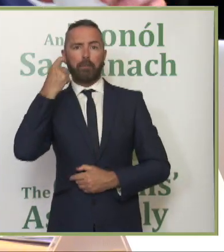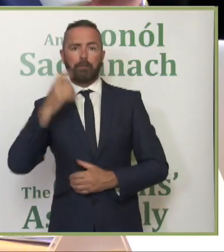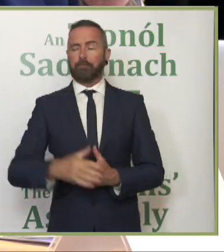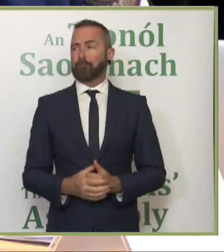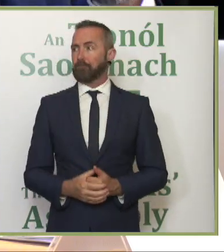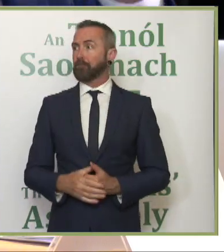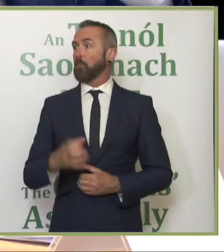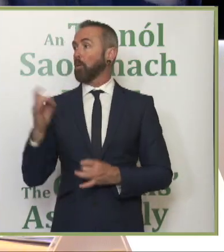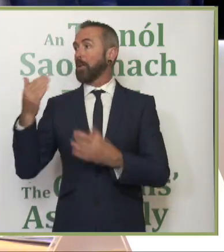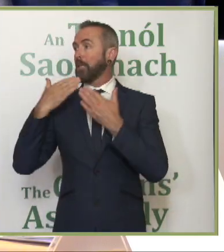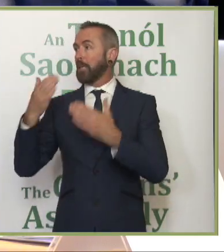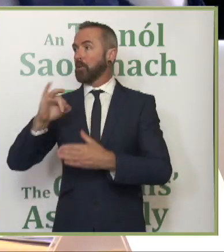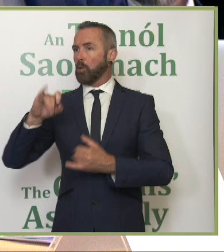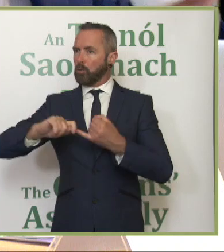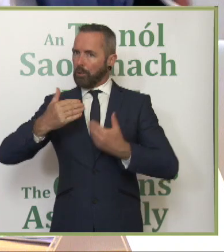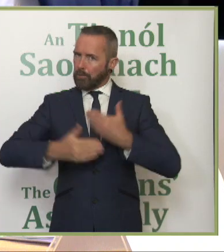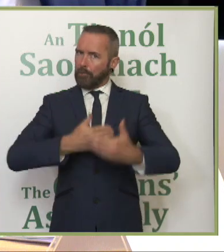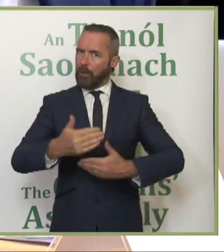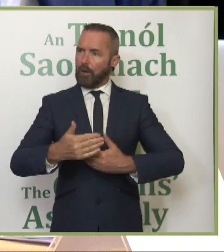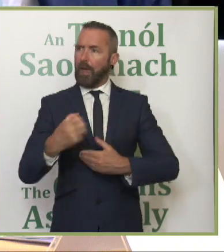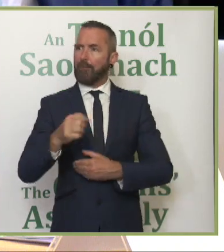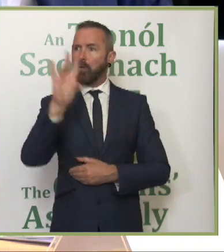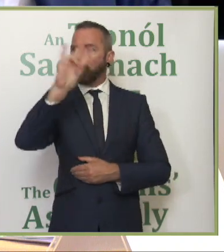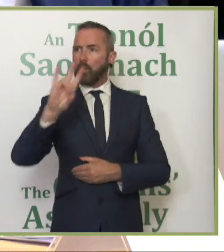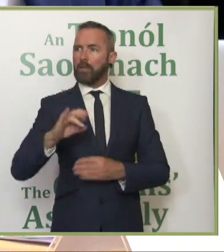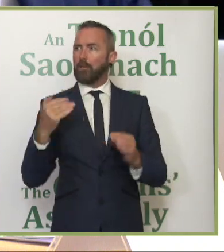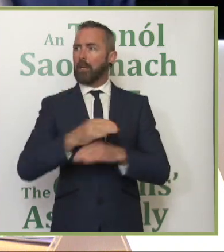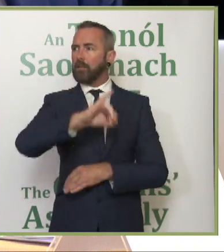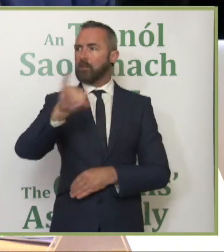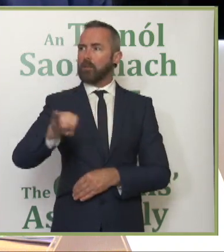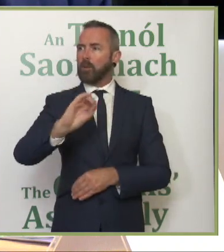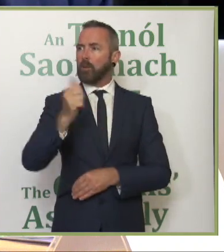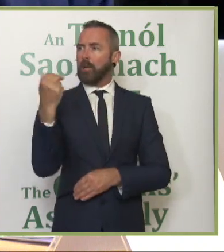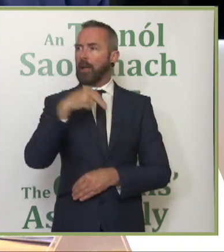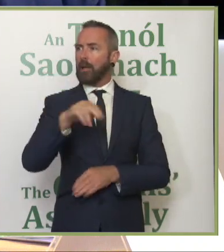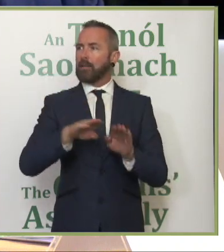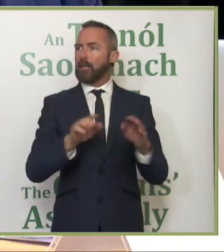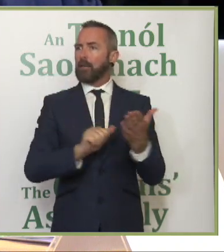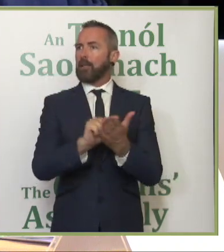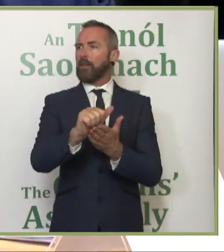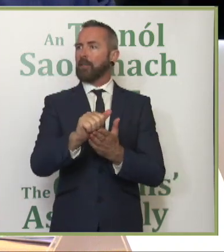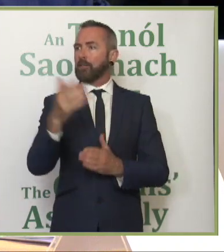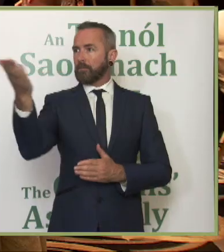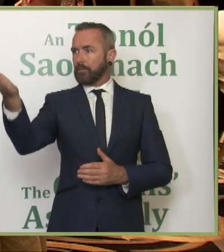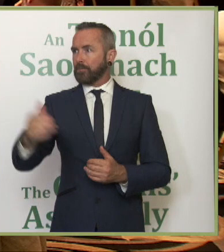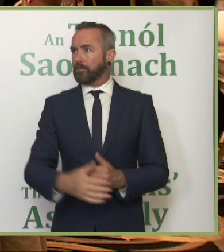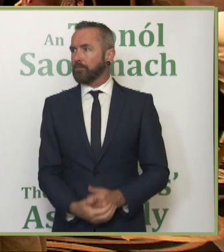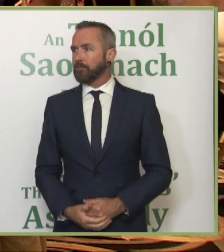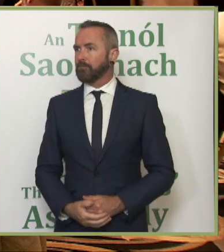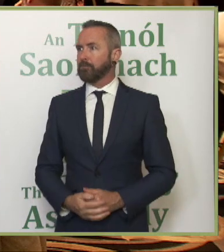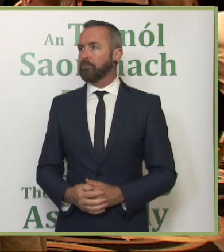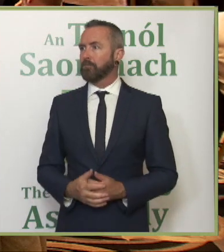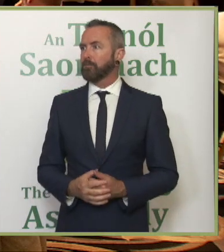try to keep things moving, and there's a question by Joanne on table 11. It might be for Johanna, please.